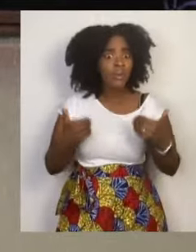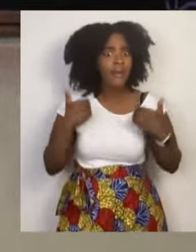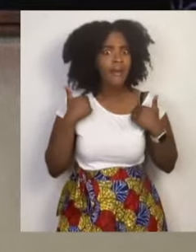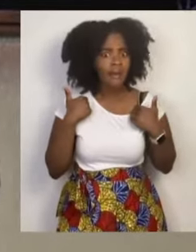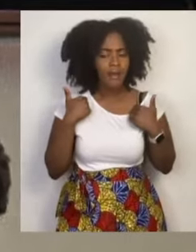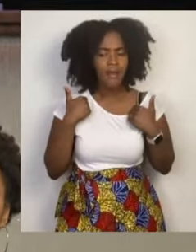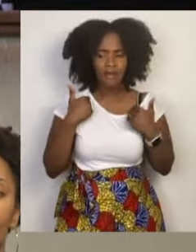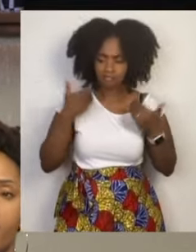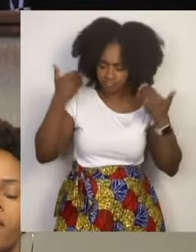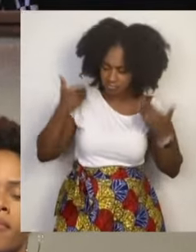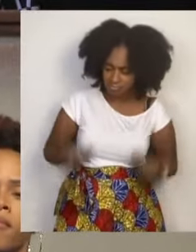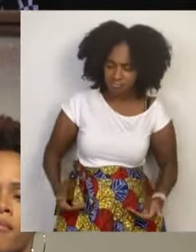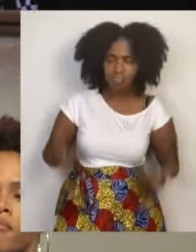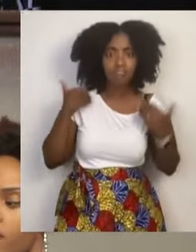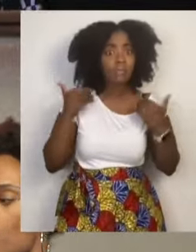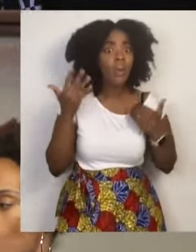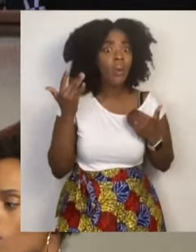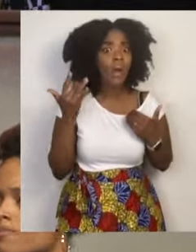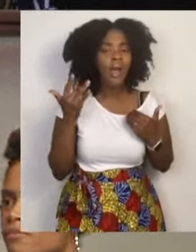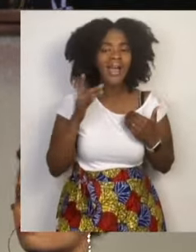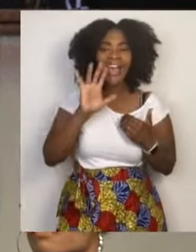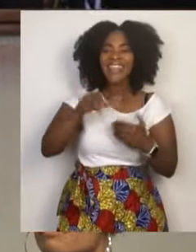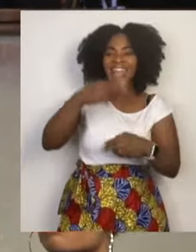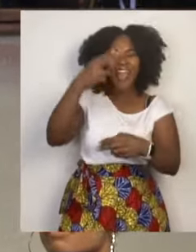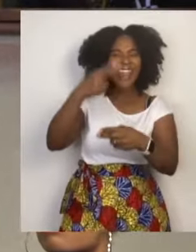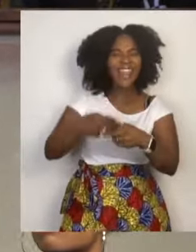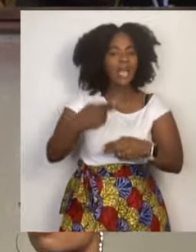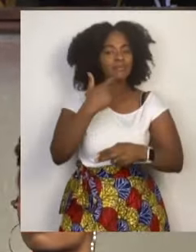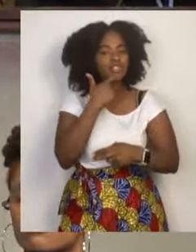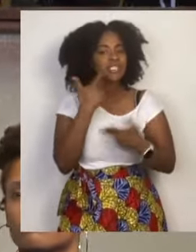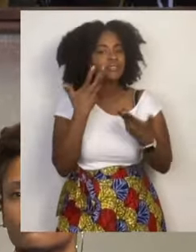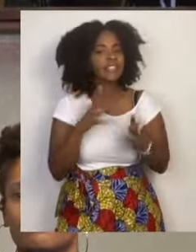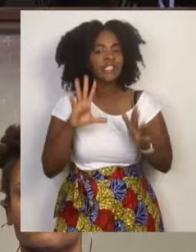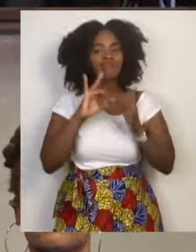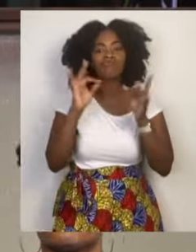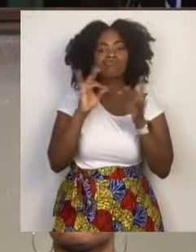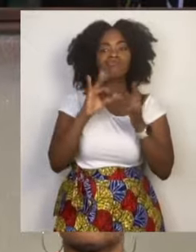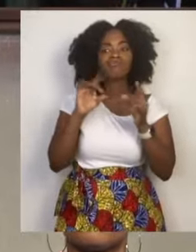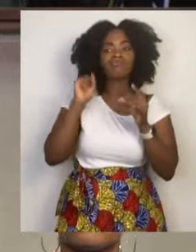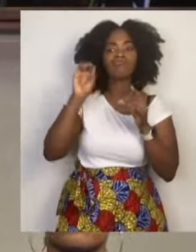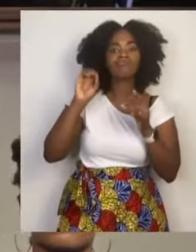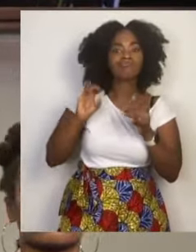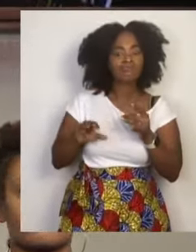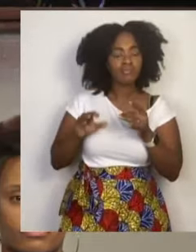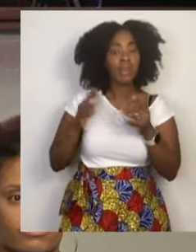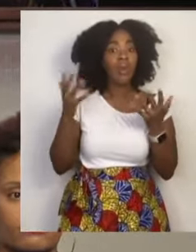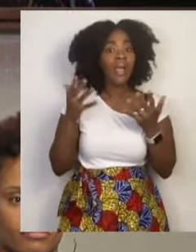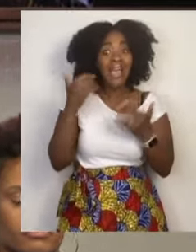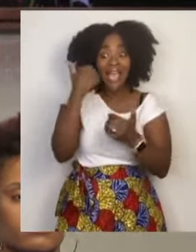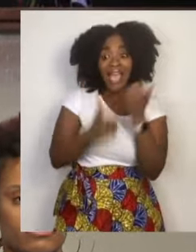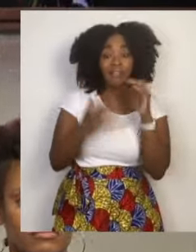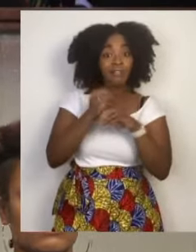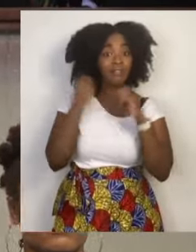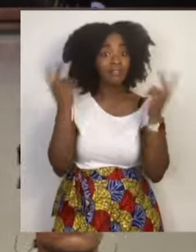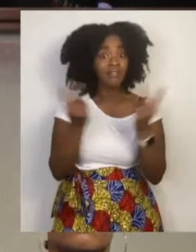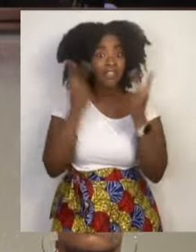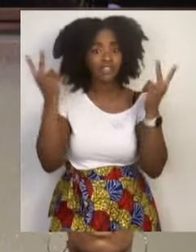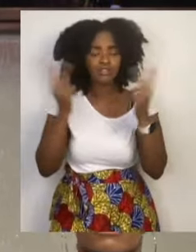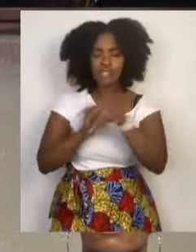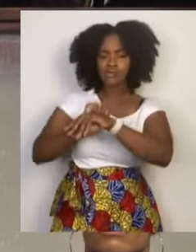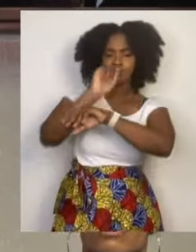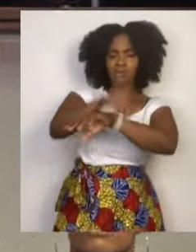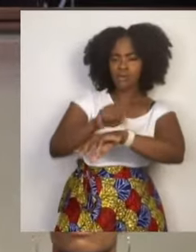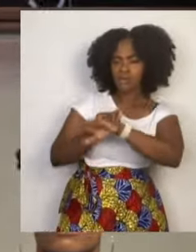calling. Every victory, every triumph, it's all because of him. And on